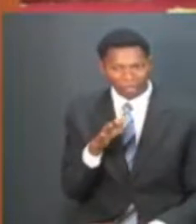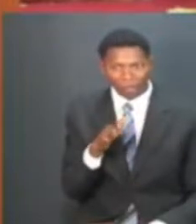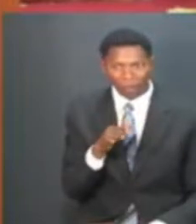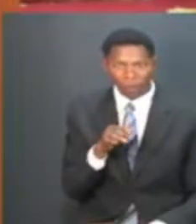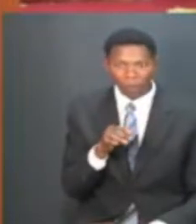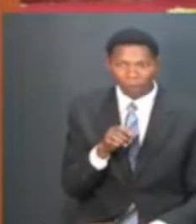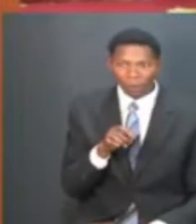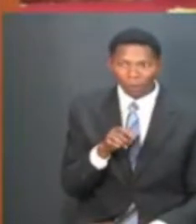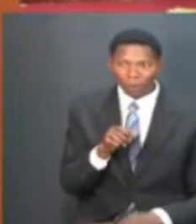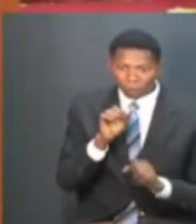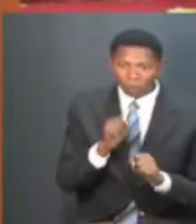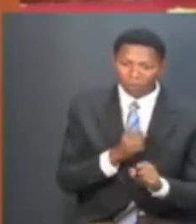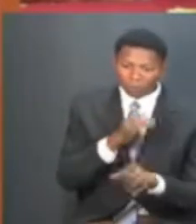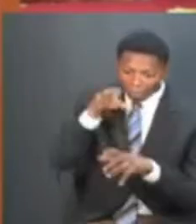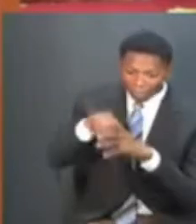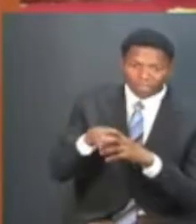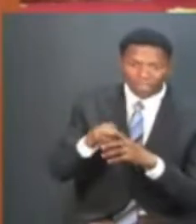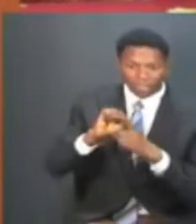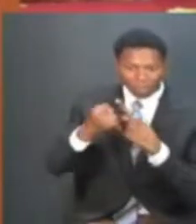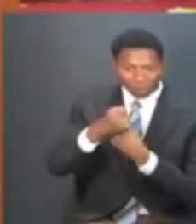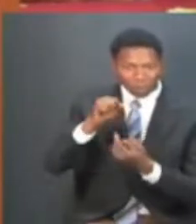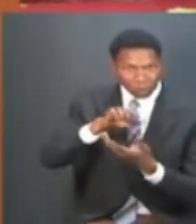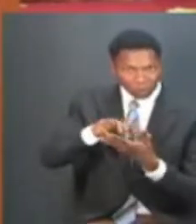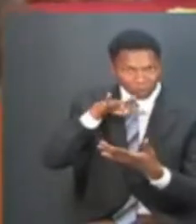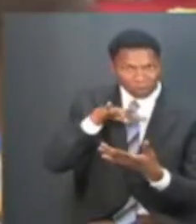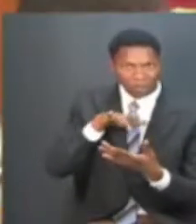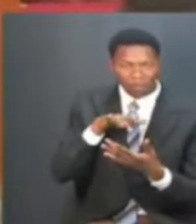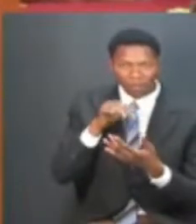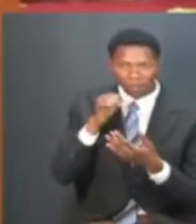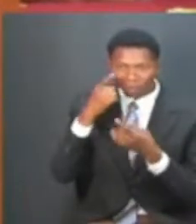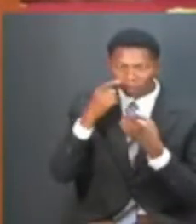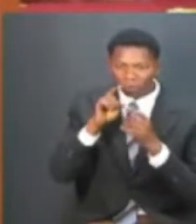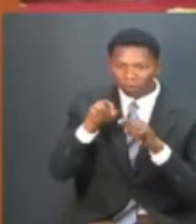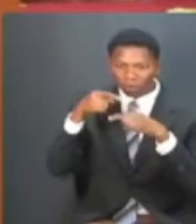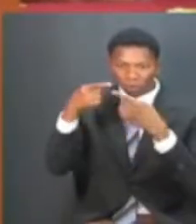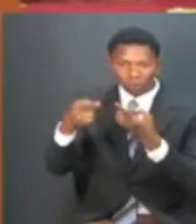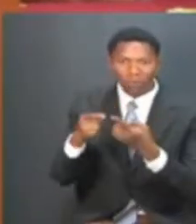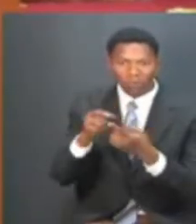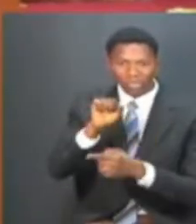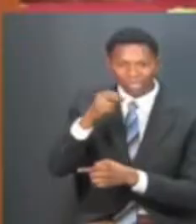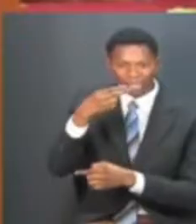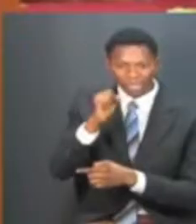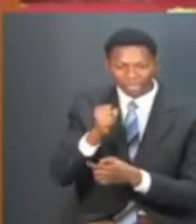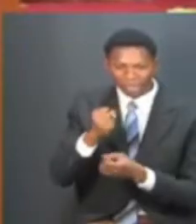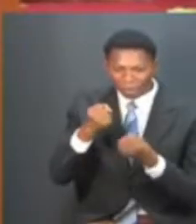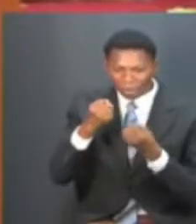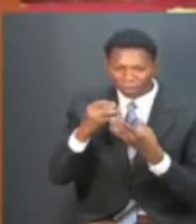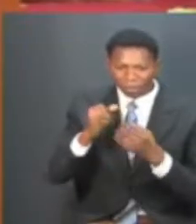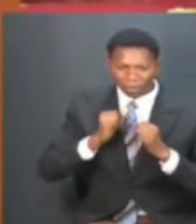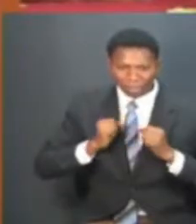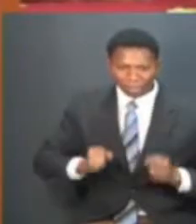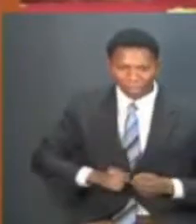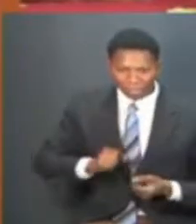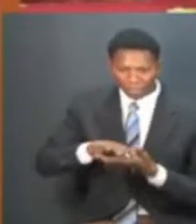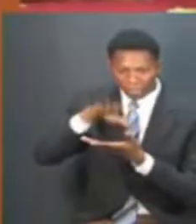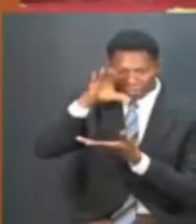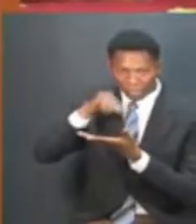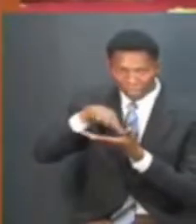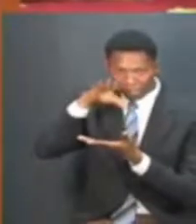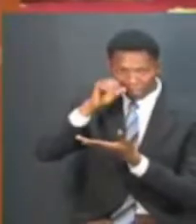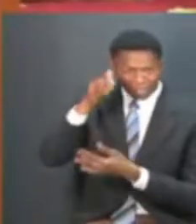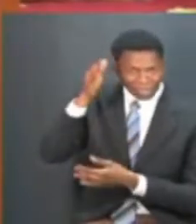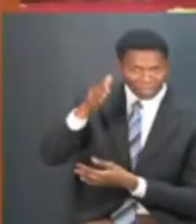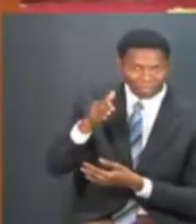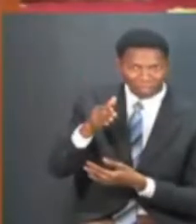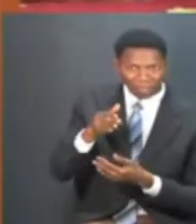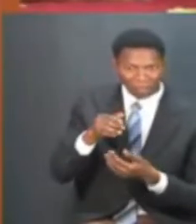in social studies as part of, because if you go to the senior high school, so many subjects are being studied there.